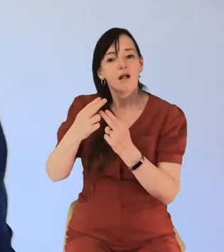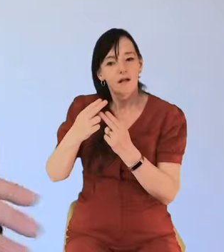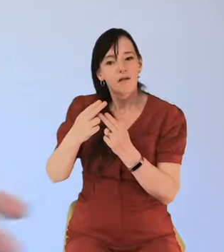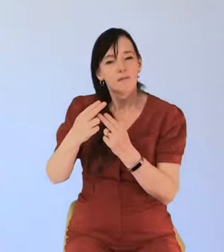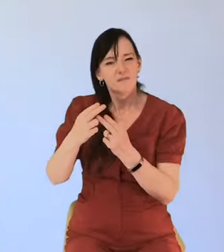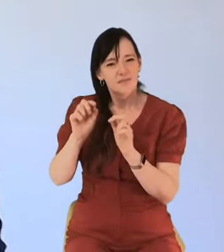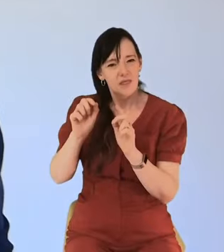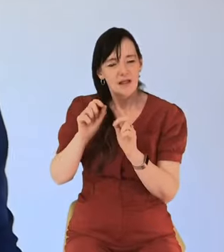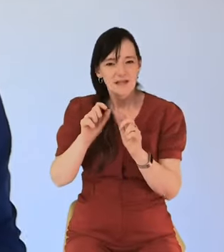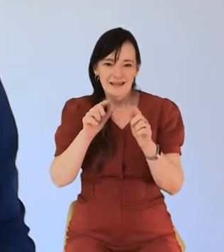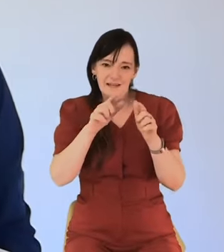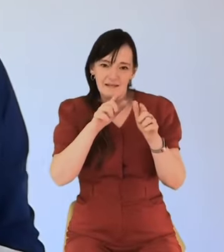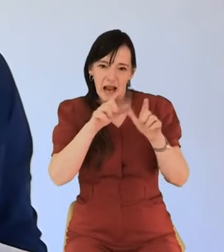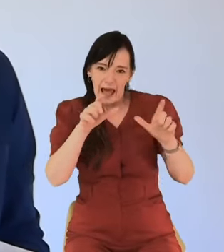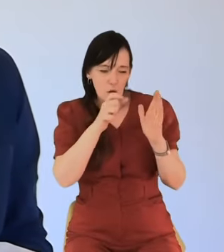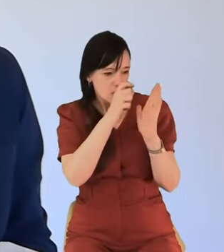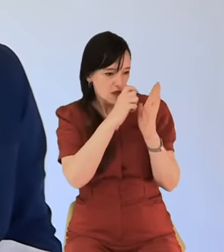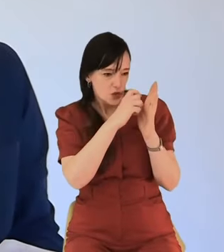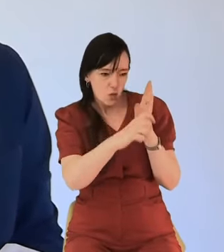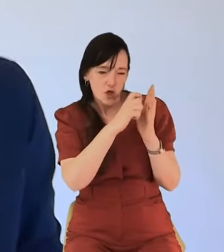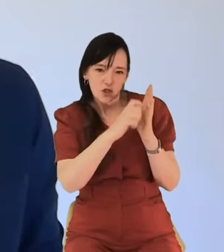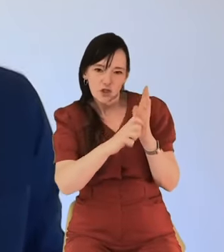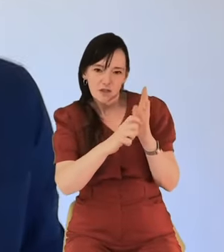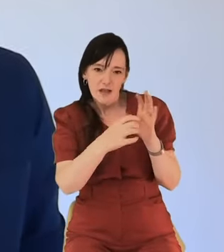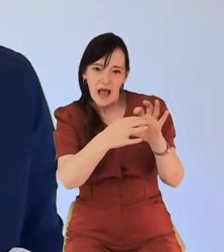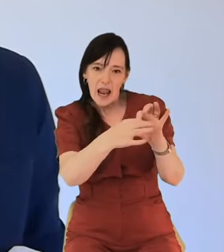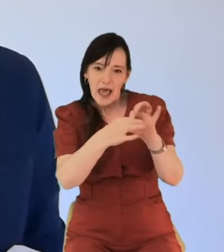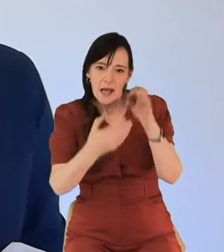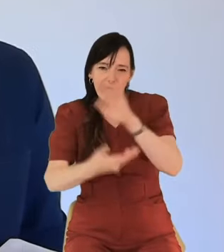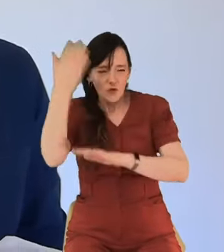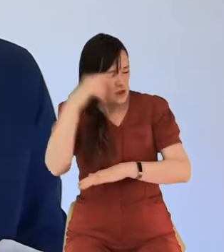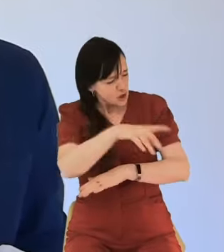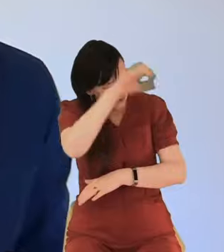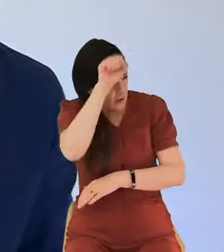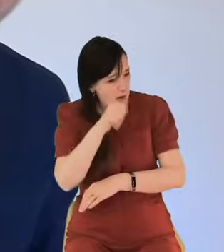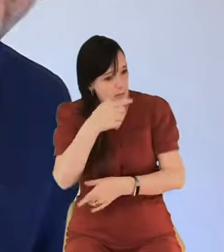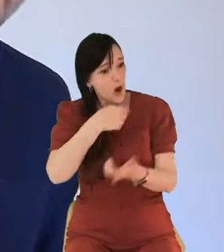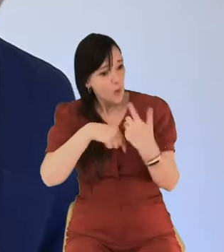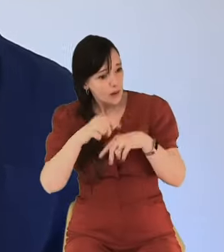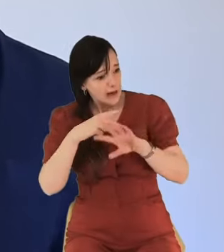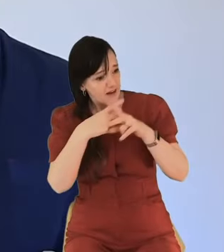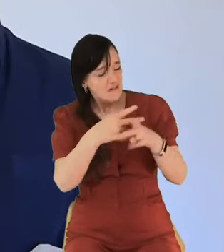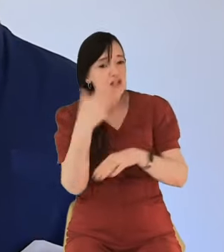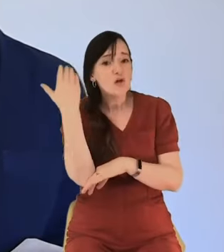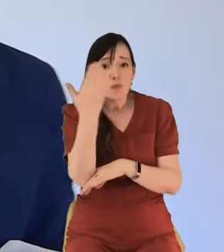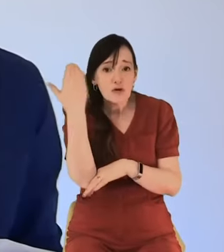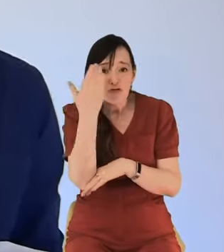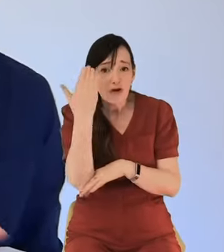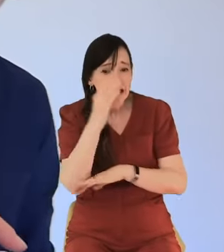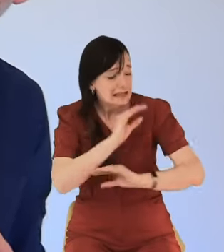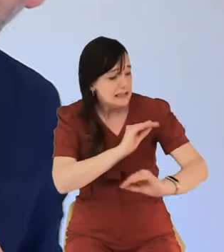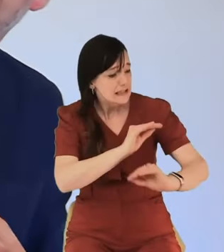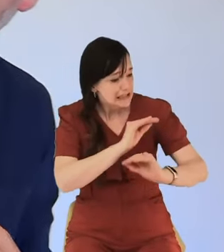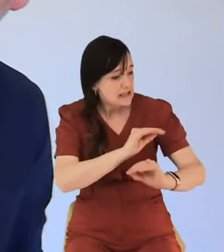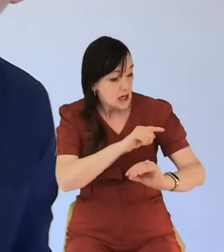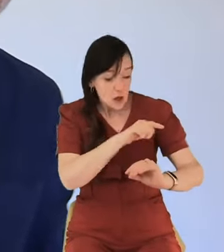Yeah, it's language that picks up on what he said to them before. He's saying, don't you remember when we preached the gospel to you? Do you remember how that